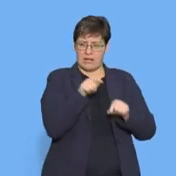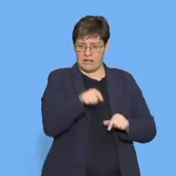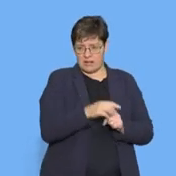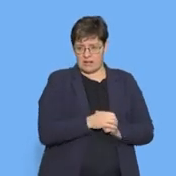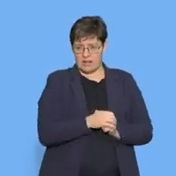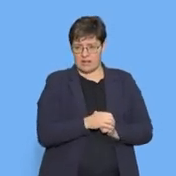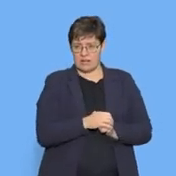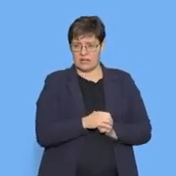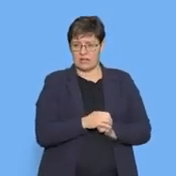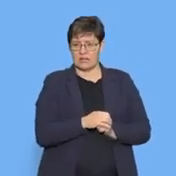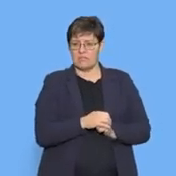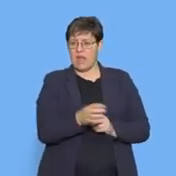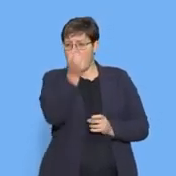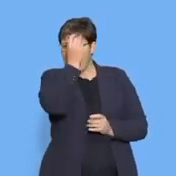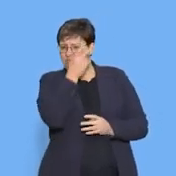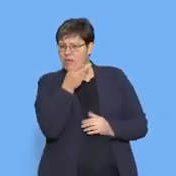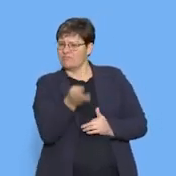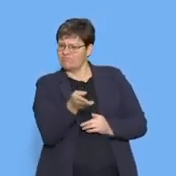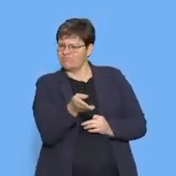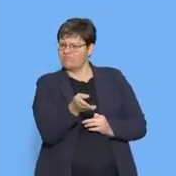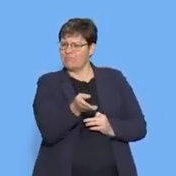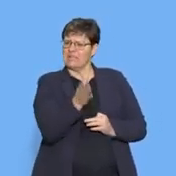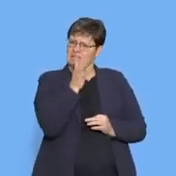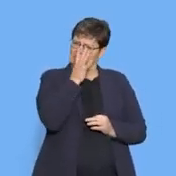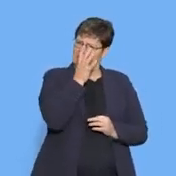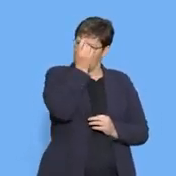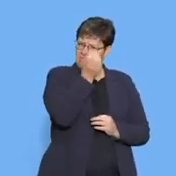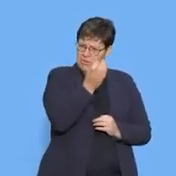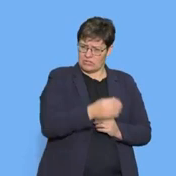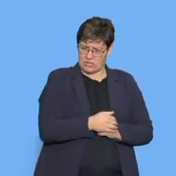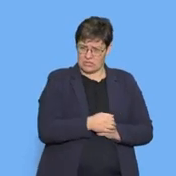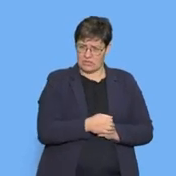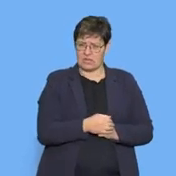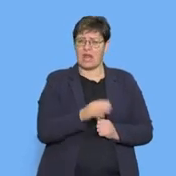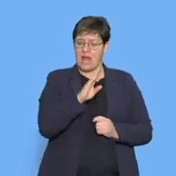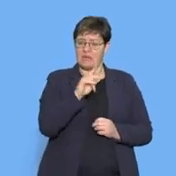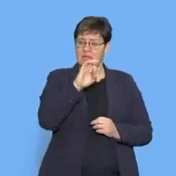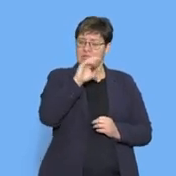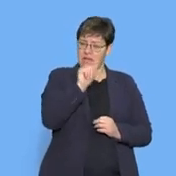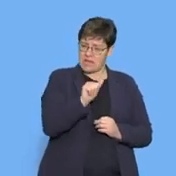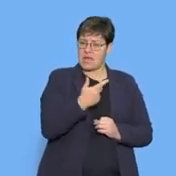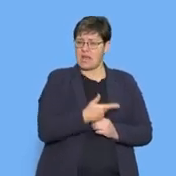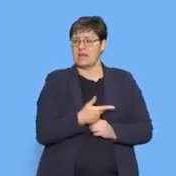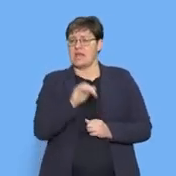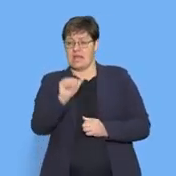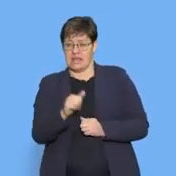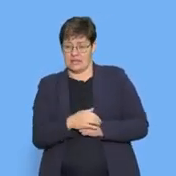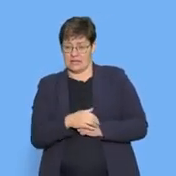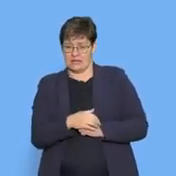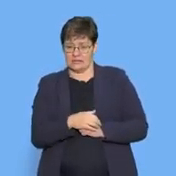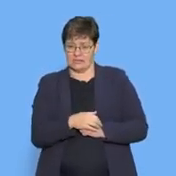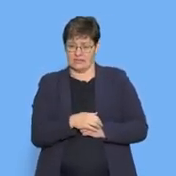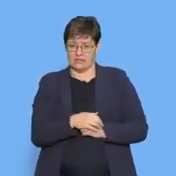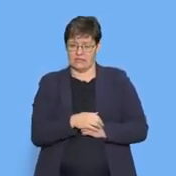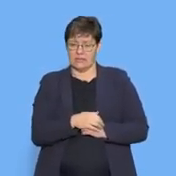here. But if we look at the amount of information that we have on this triangle here, we've got beta and we've got H. So it's